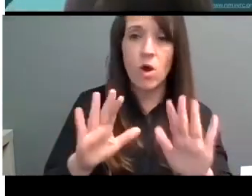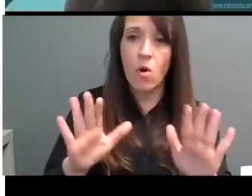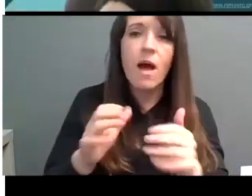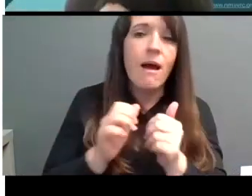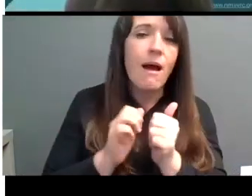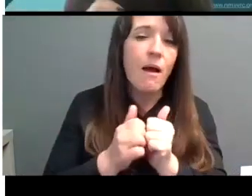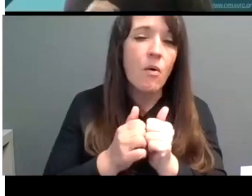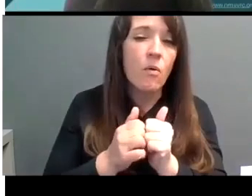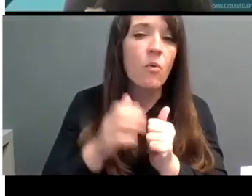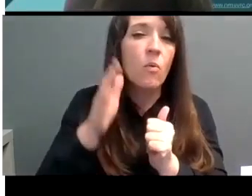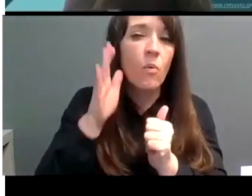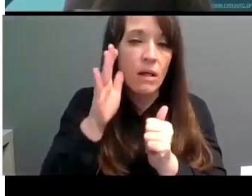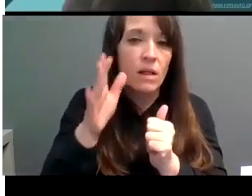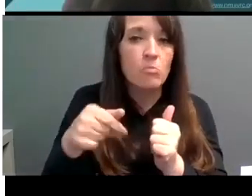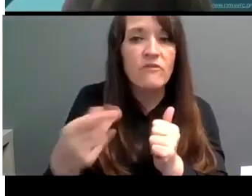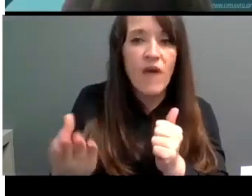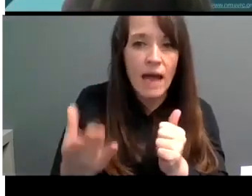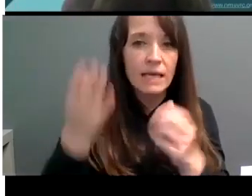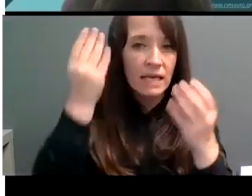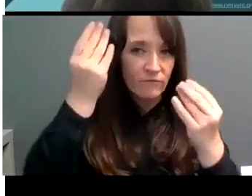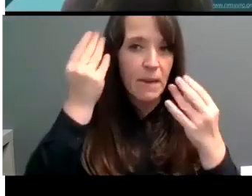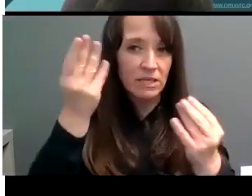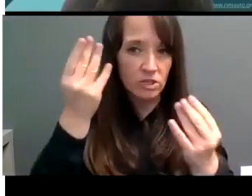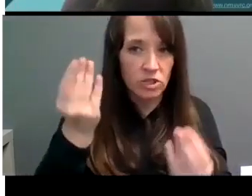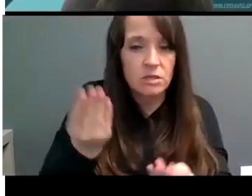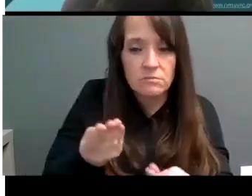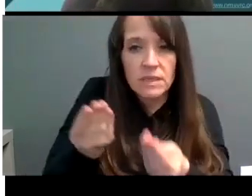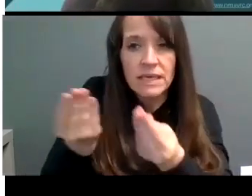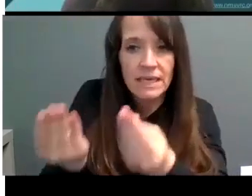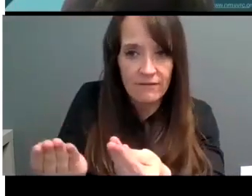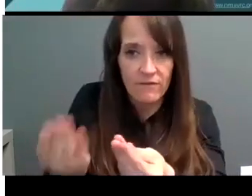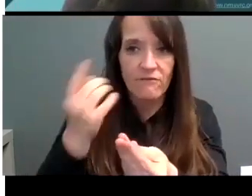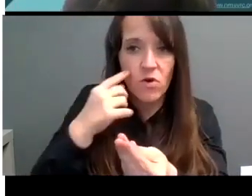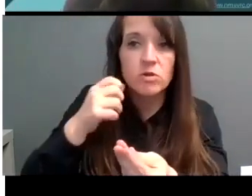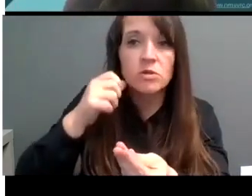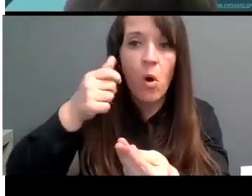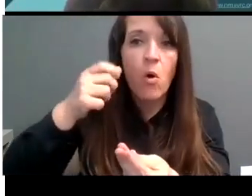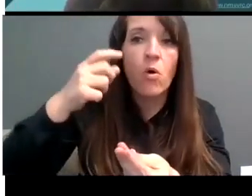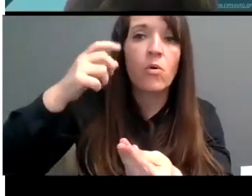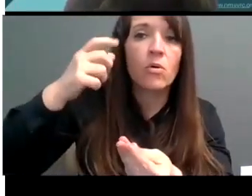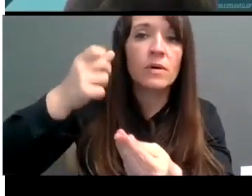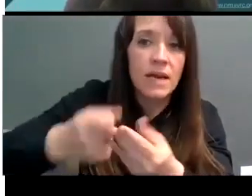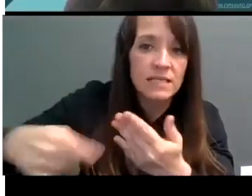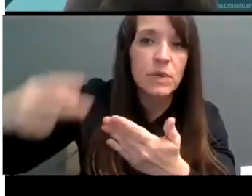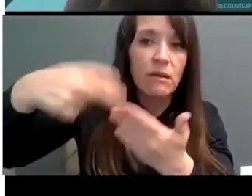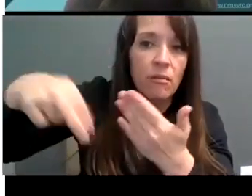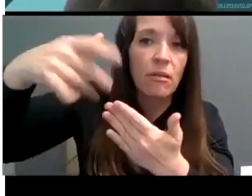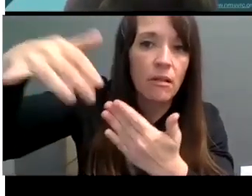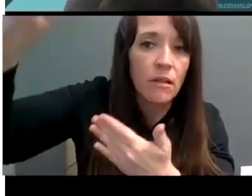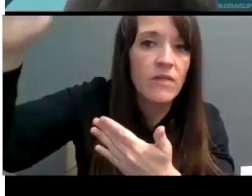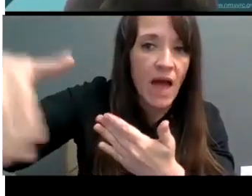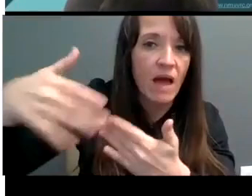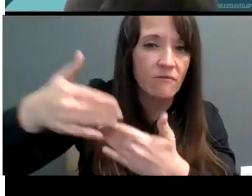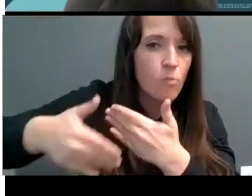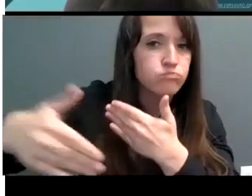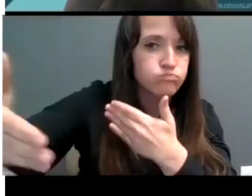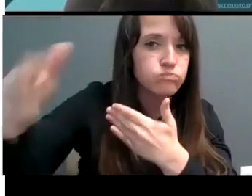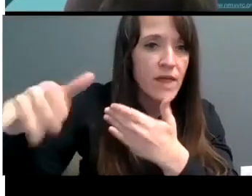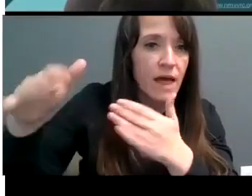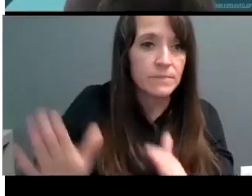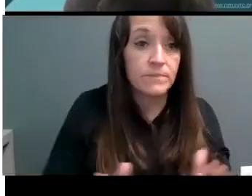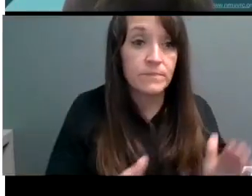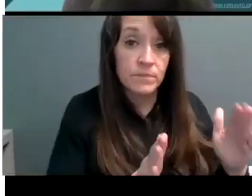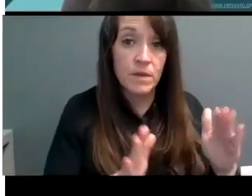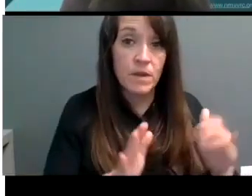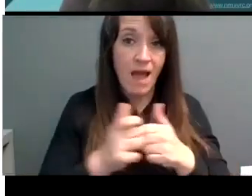short term to set the stage for being able to cope in the longer term. Help to connect with social supports. So we know from research and from